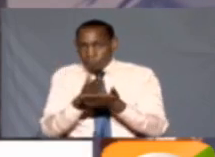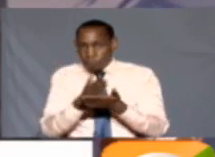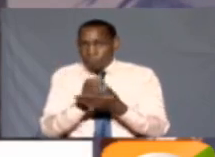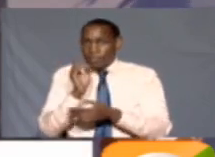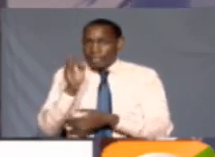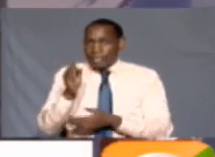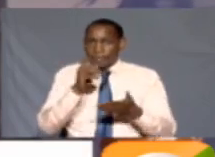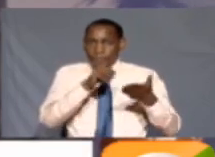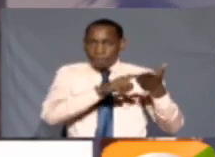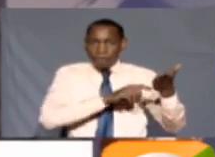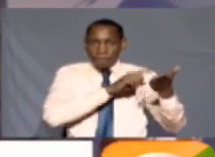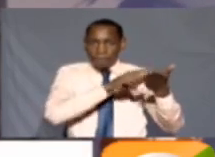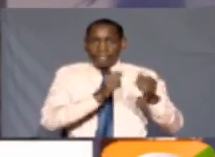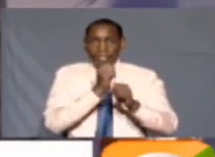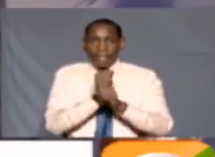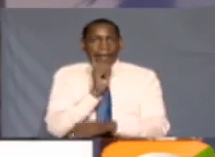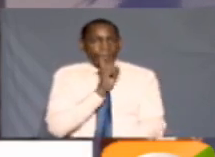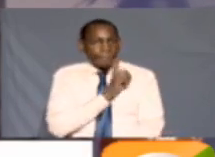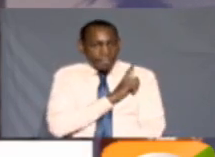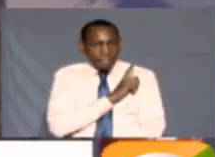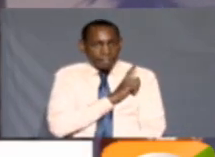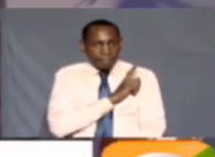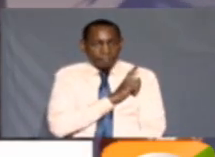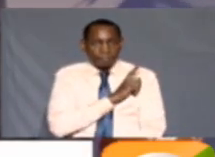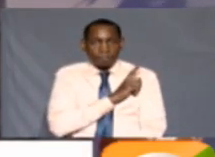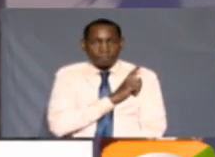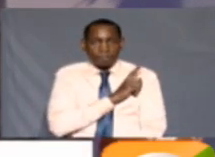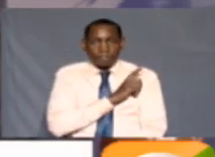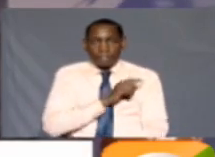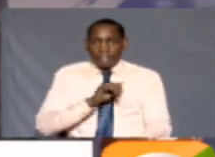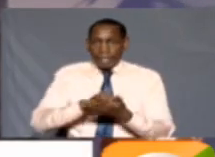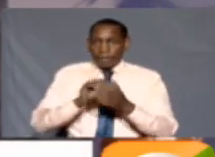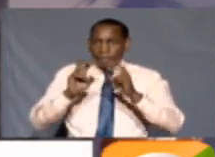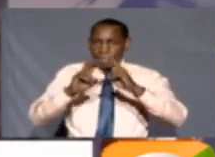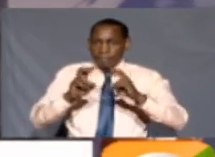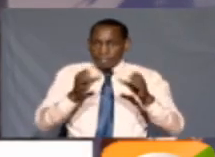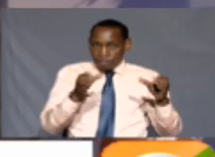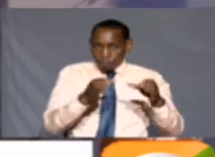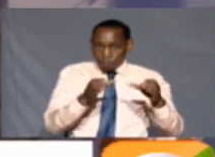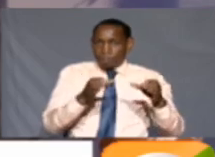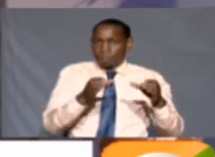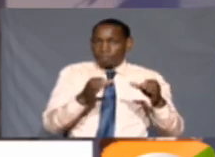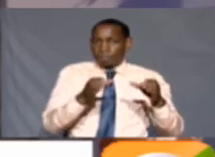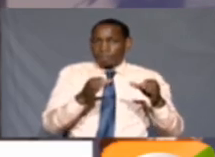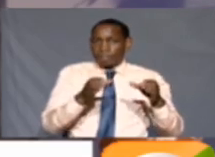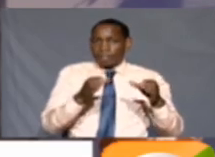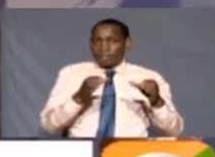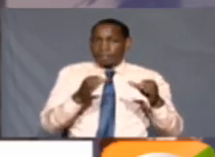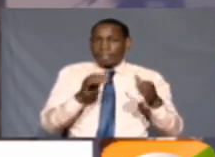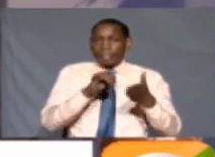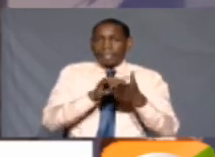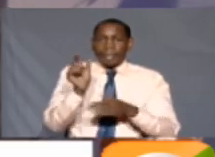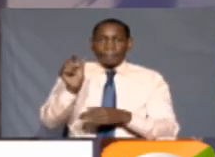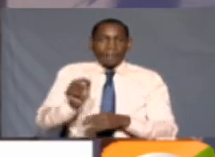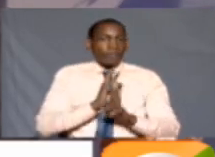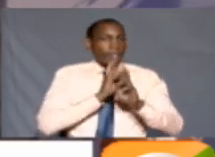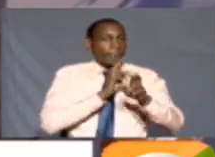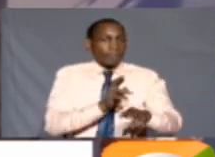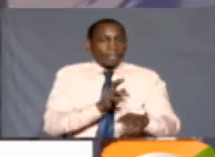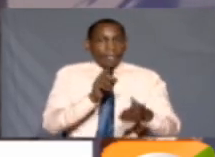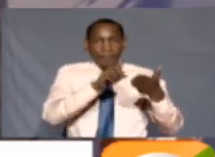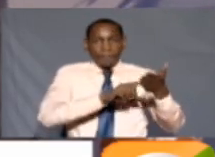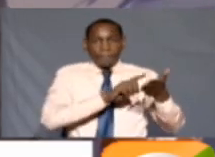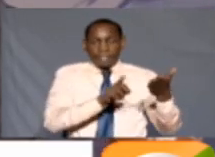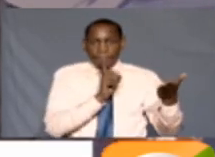that offense has been committed, I think it should be happy, okay, as an investigative agency that someone has reported that offense. All